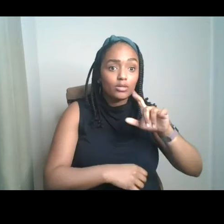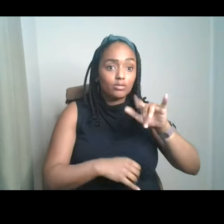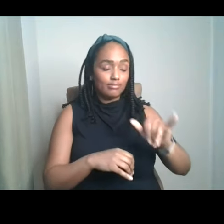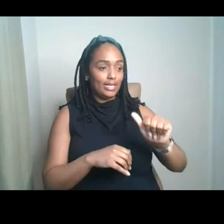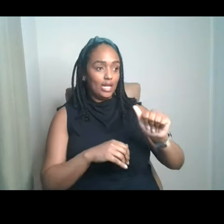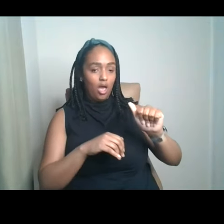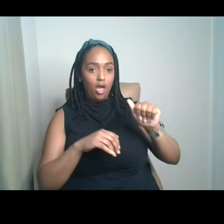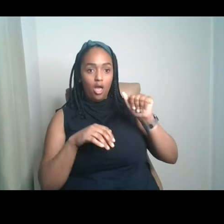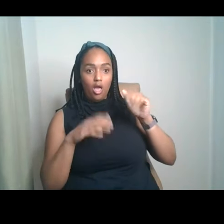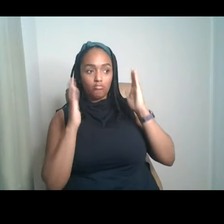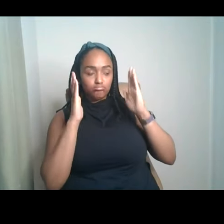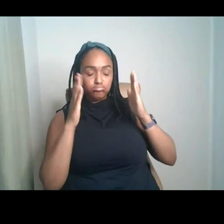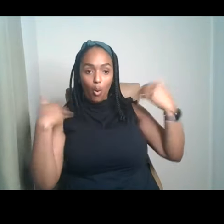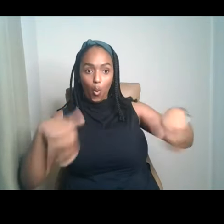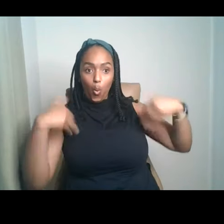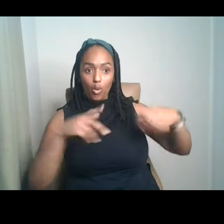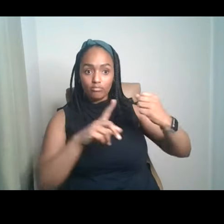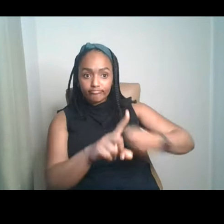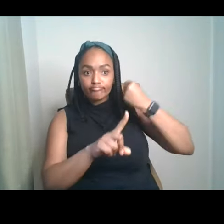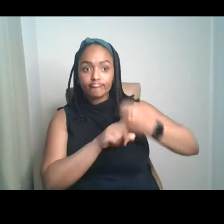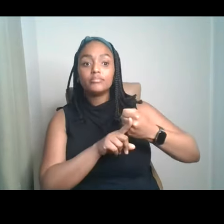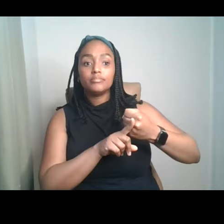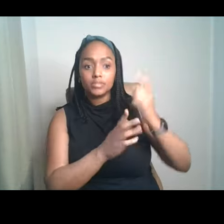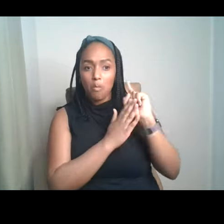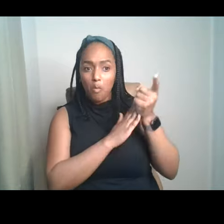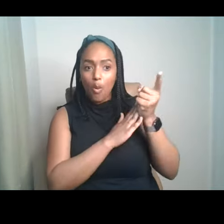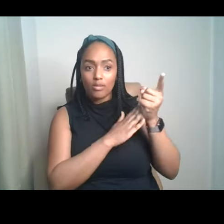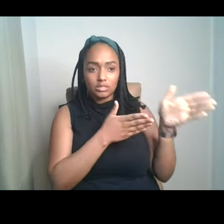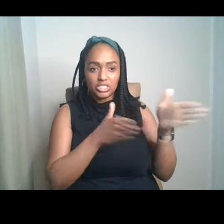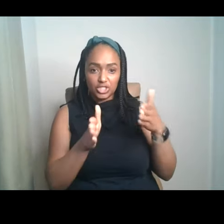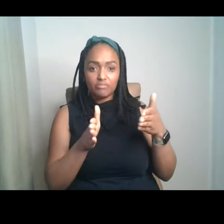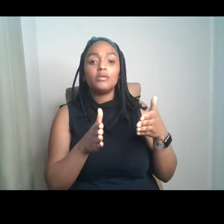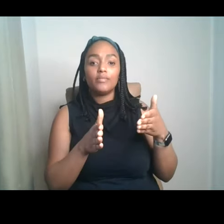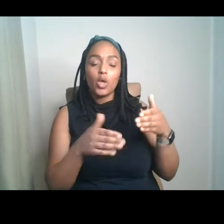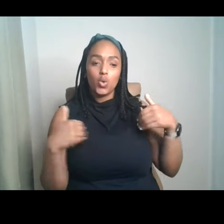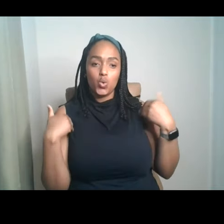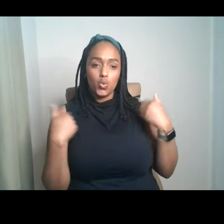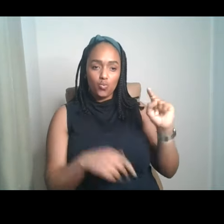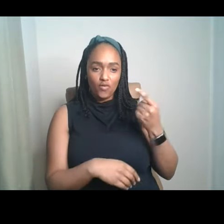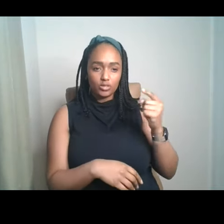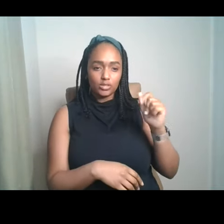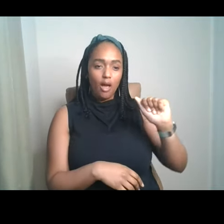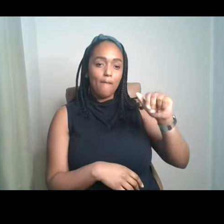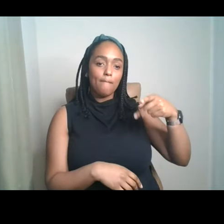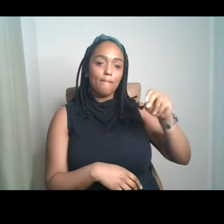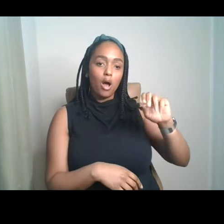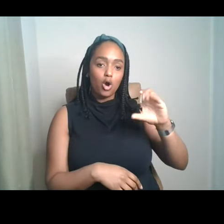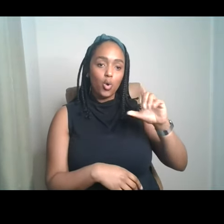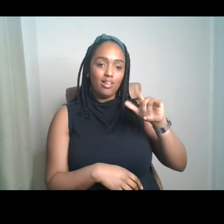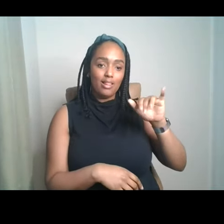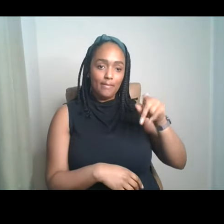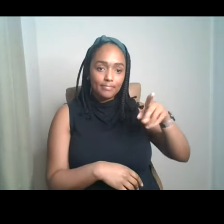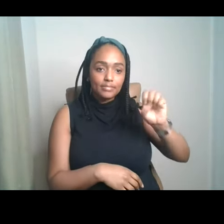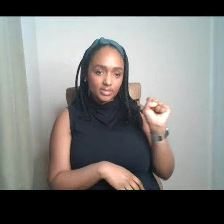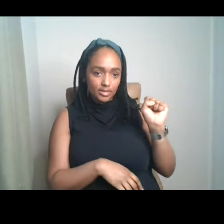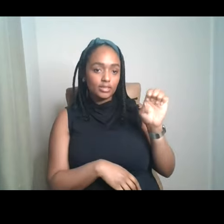And so that was sort of a moment that really shifted the platform that Youth Versus Apocalypse had, and also, you know, myself as an